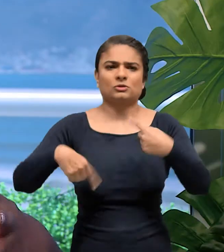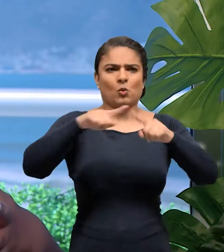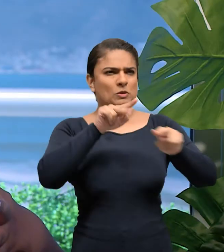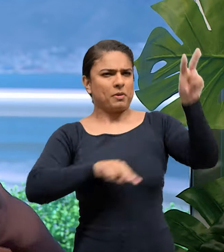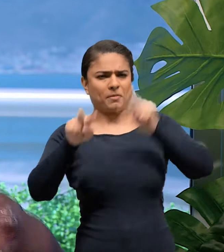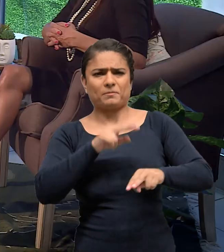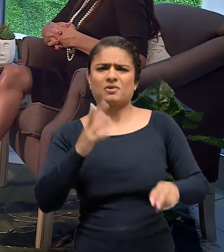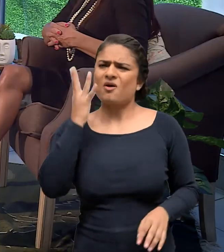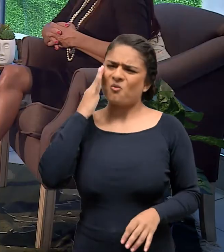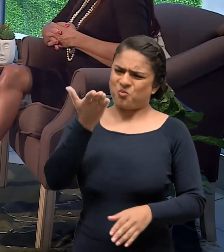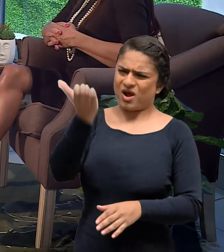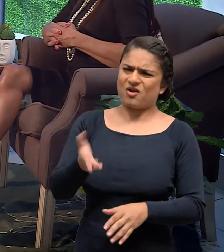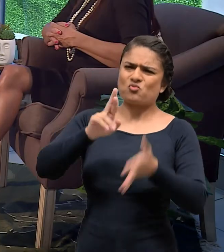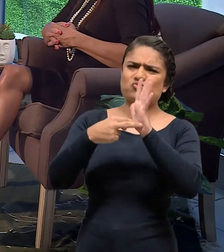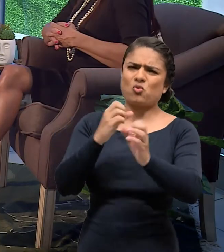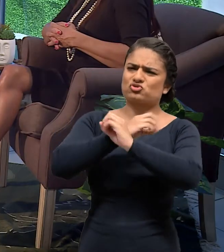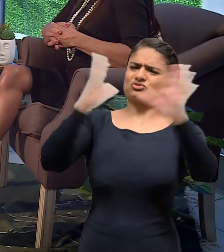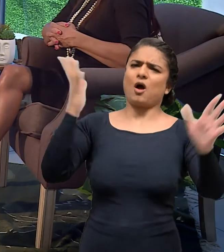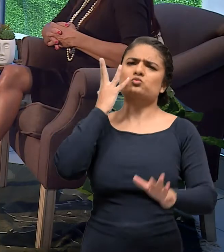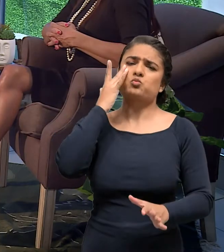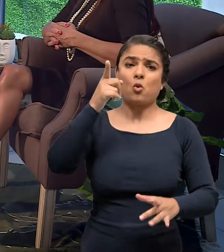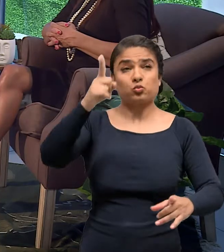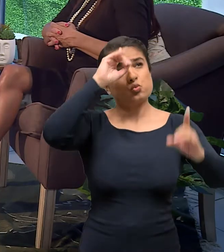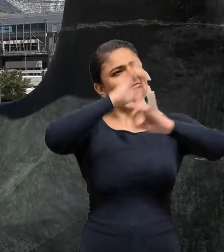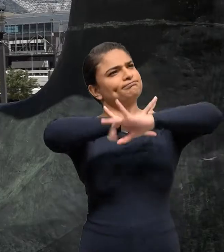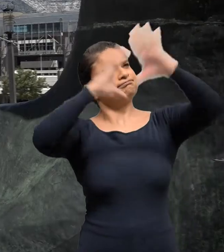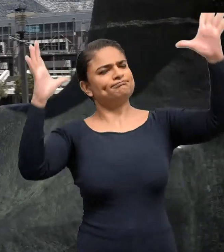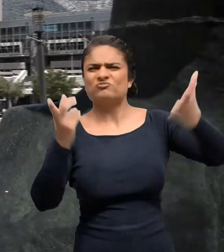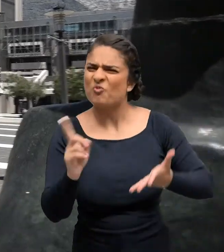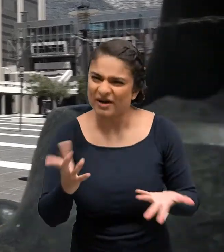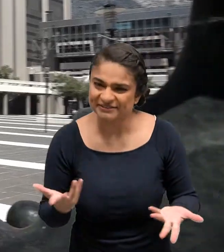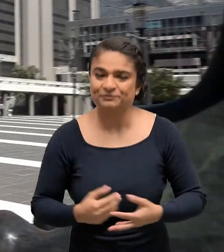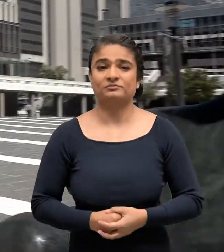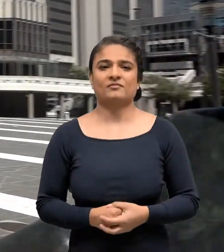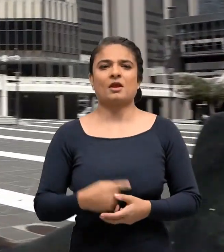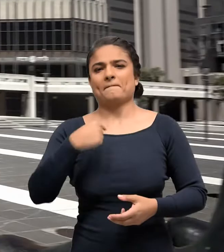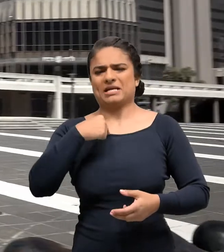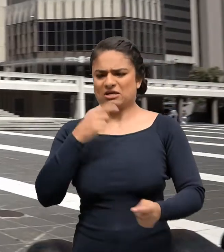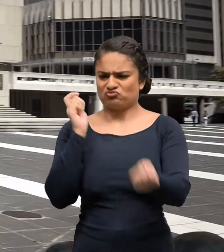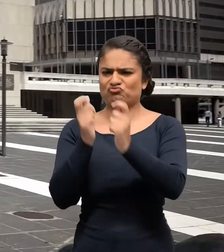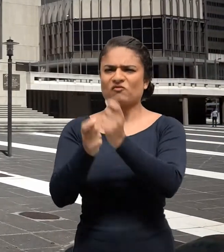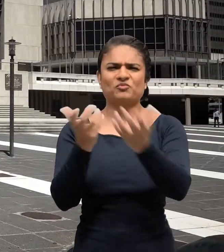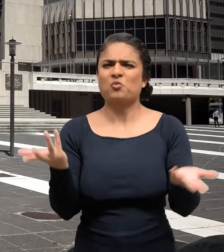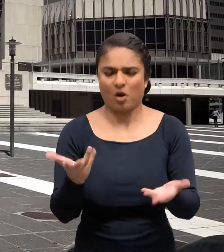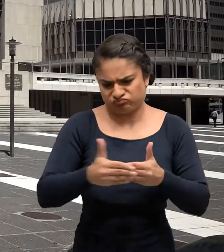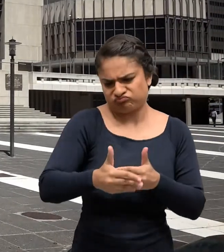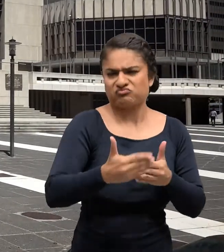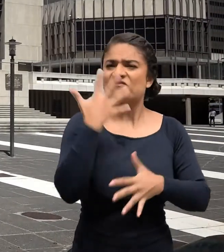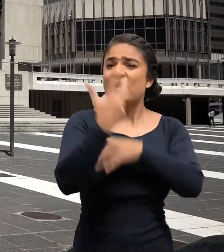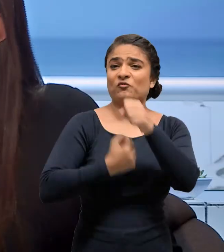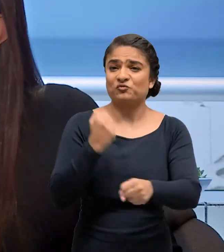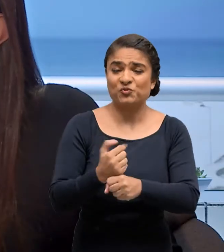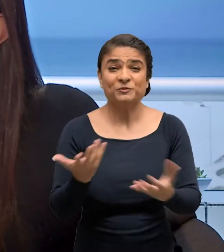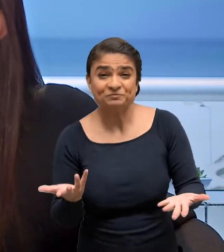this role, what was your great vision? What is your great vision for the ArtsCape and for this renovation? Where do you see it in 10 years?